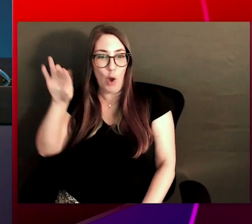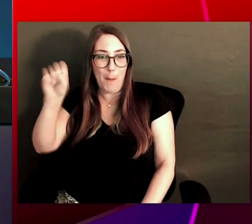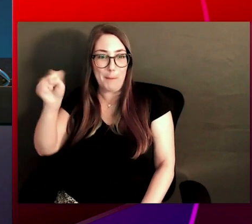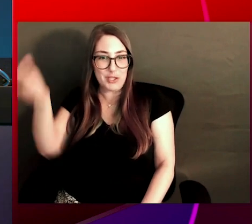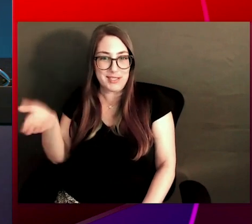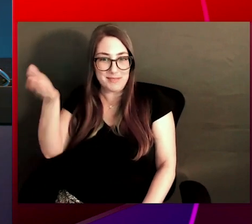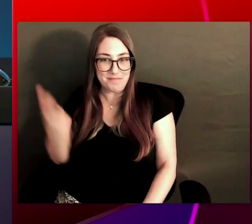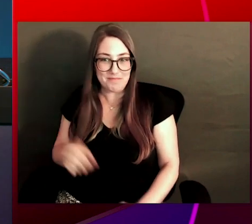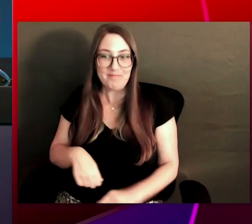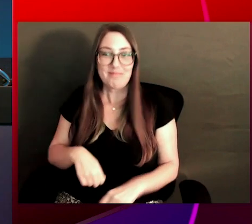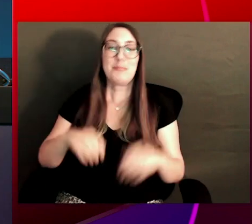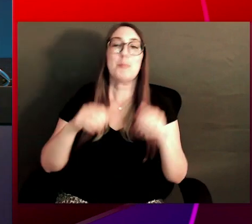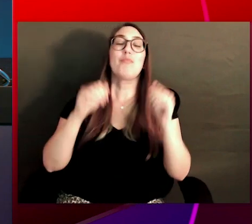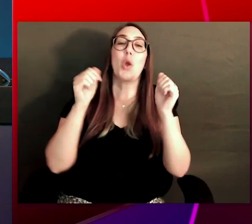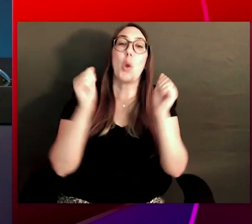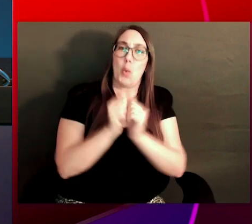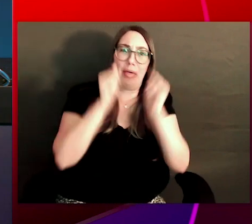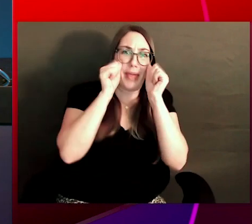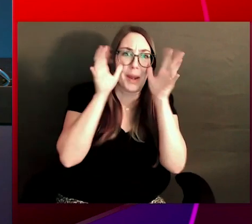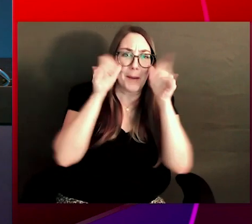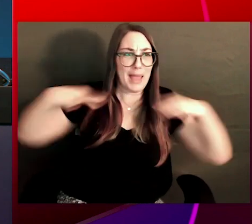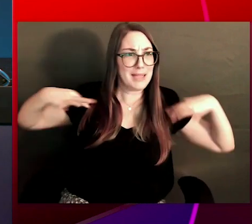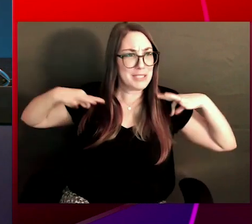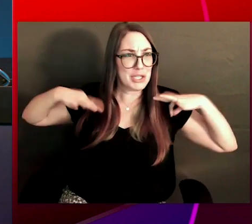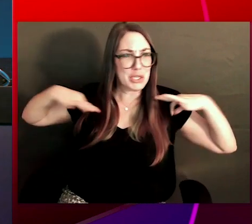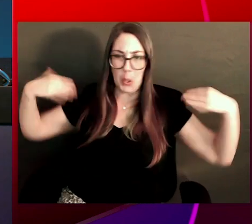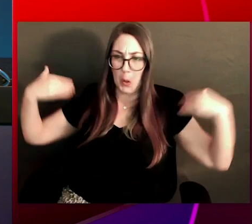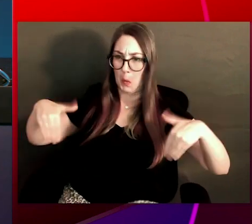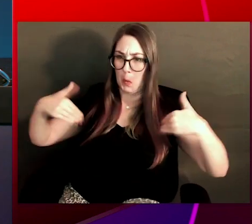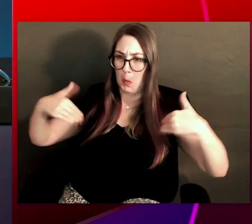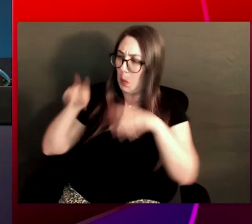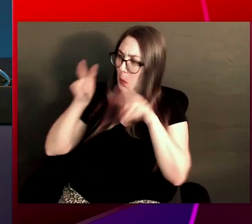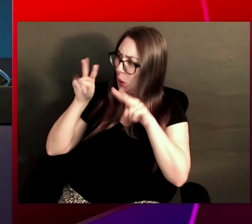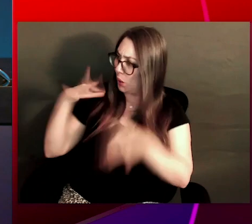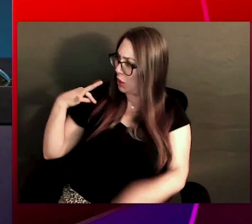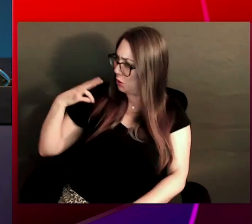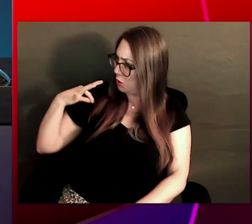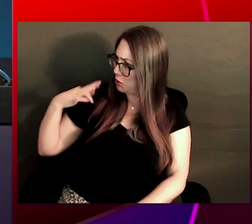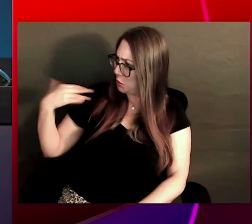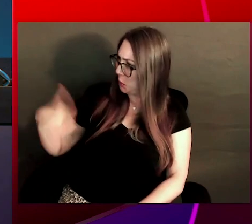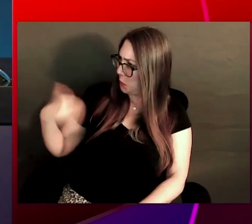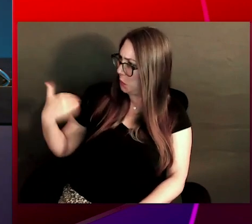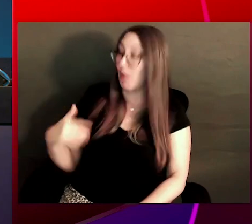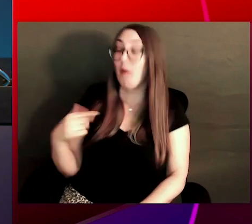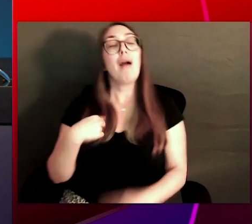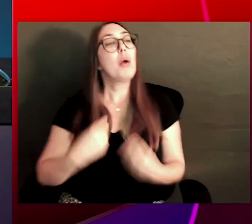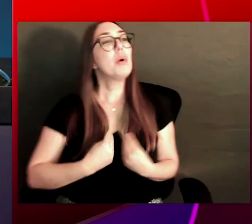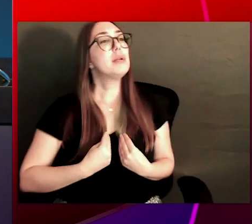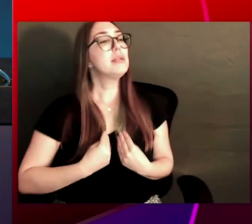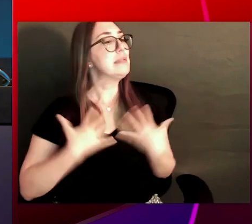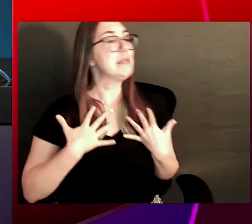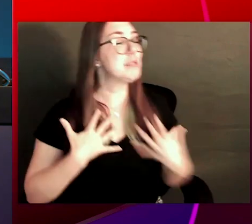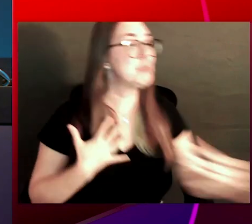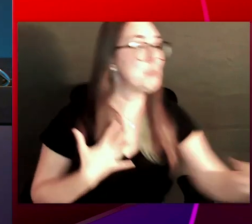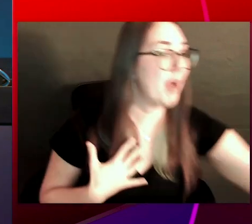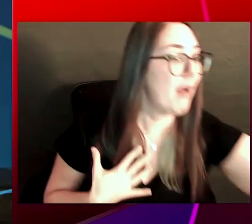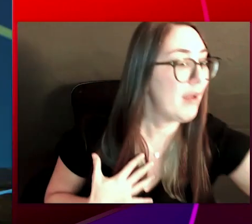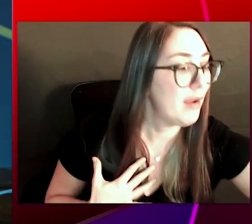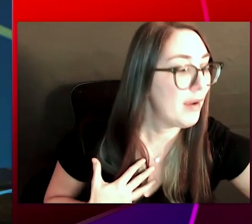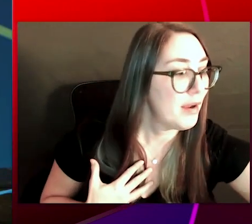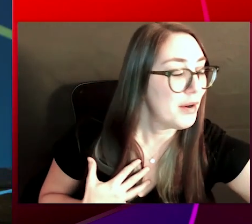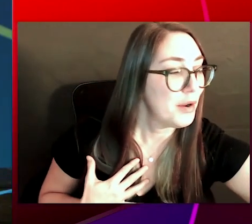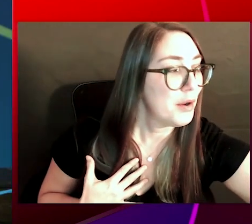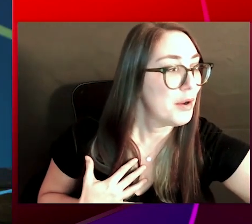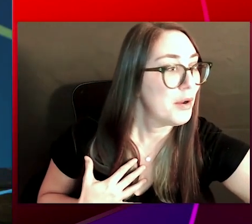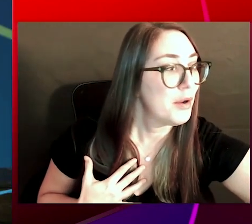an amazing shirt. Look at this shirt. Yeah, I was totally inspired by that audio graffiti yesterday from the AWS Arts. Yes. So I went